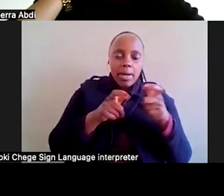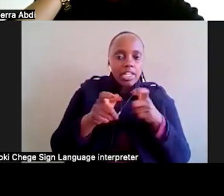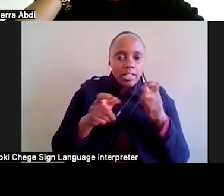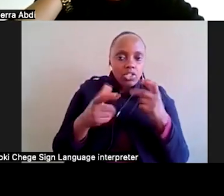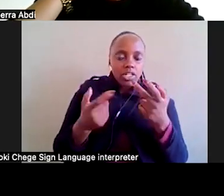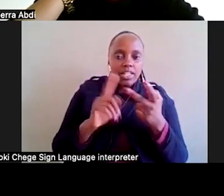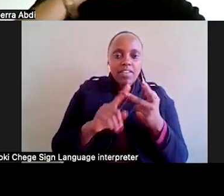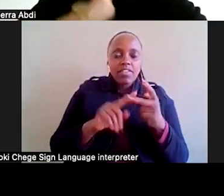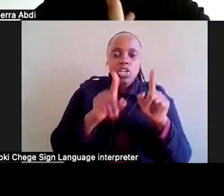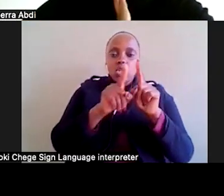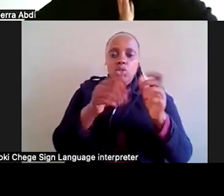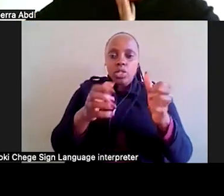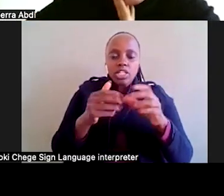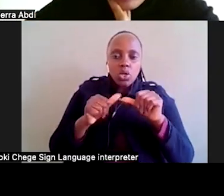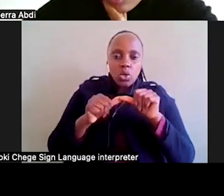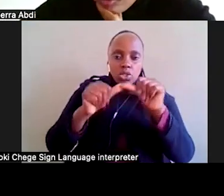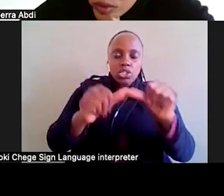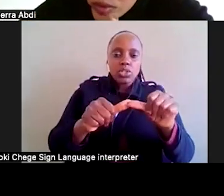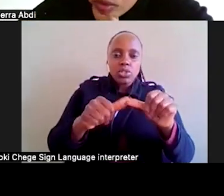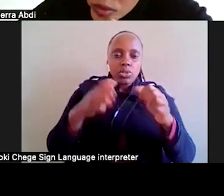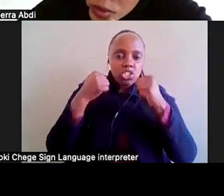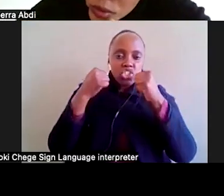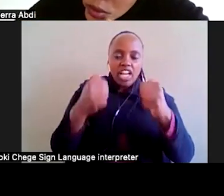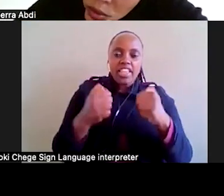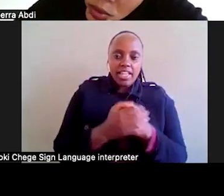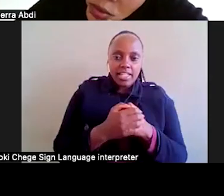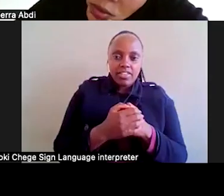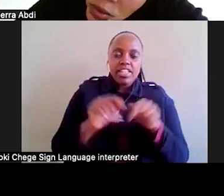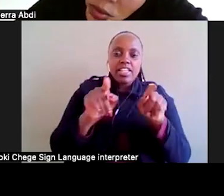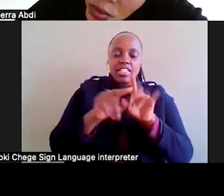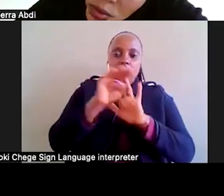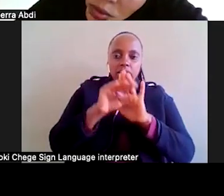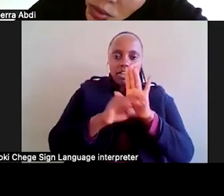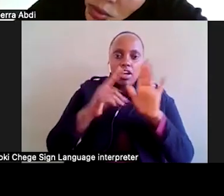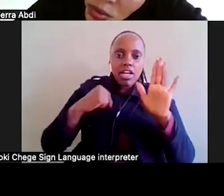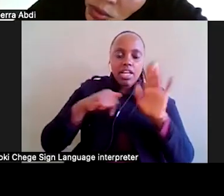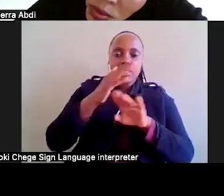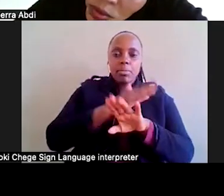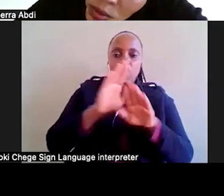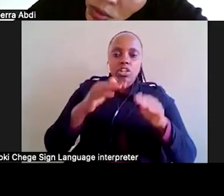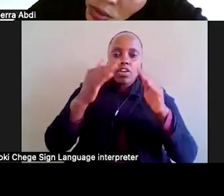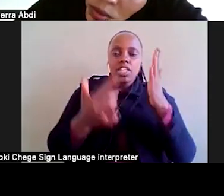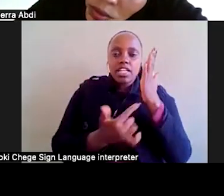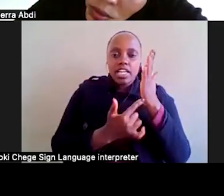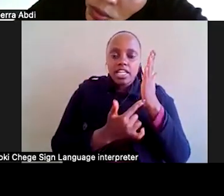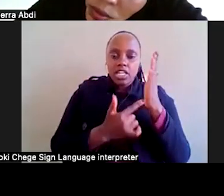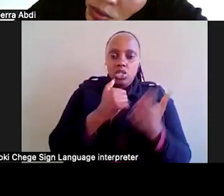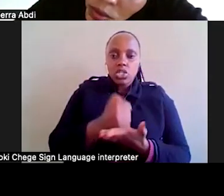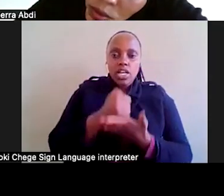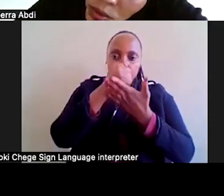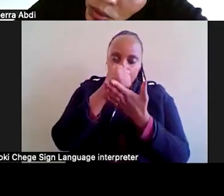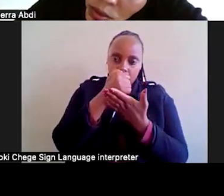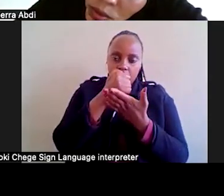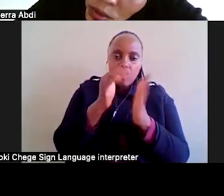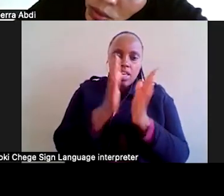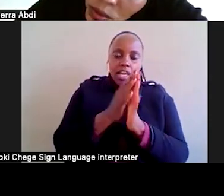operationalization, and they also need to continue being strengthened. As a program, we have been providing technical assistance, and we